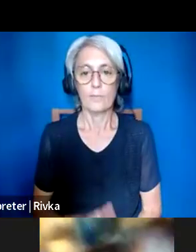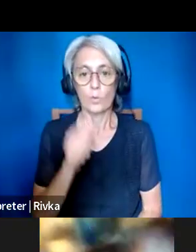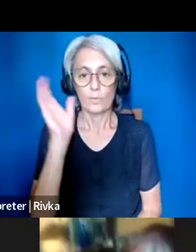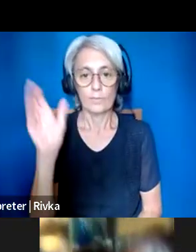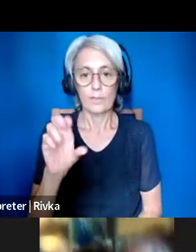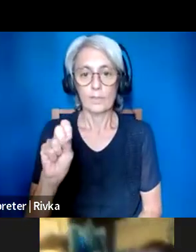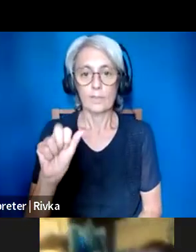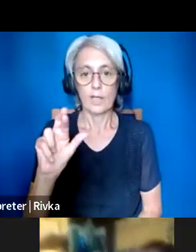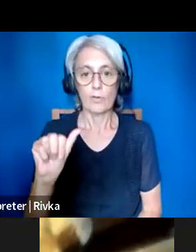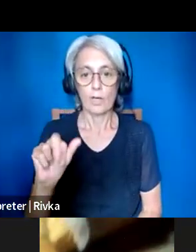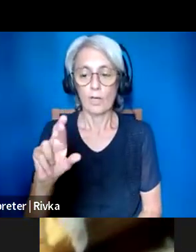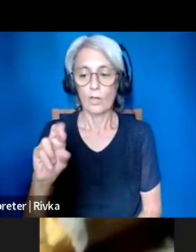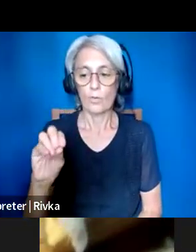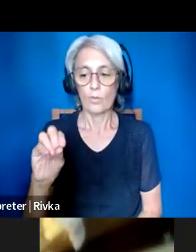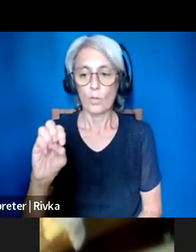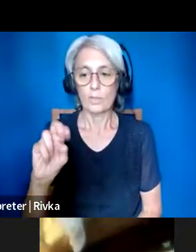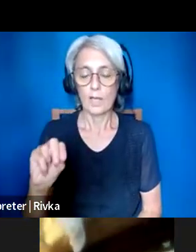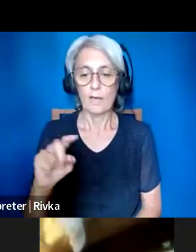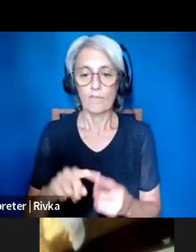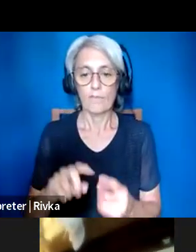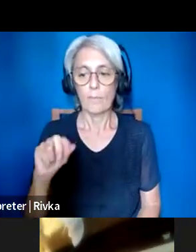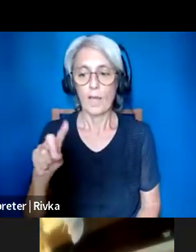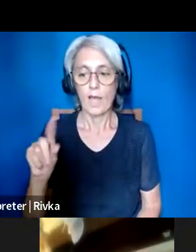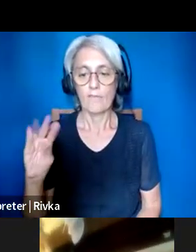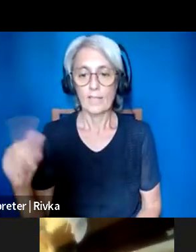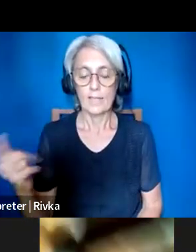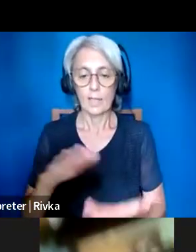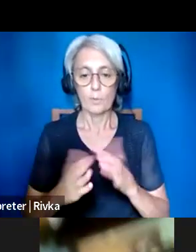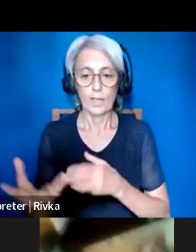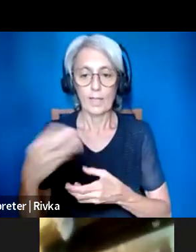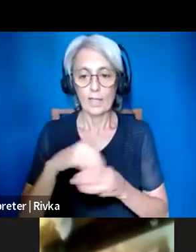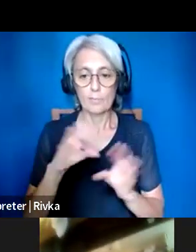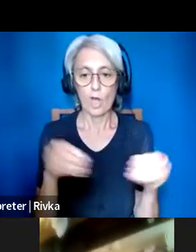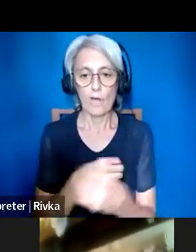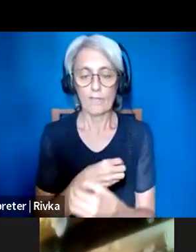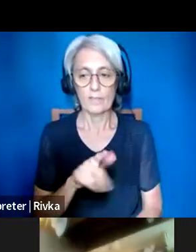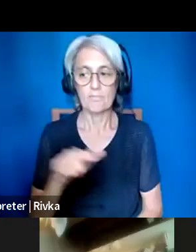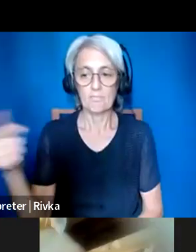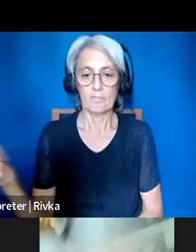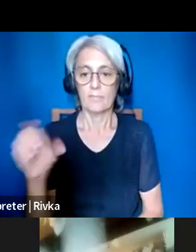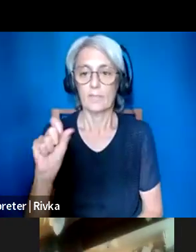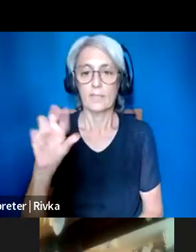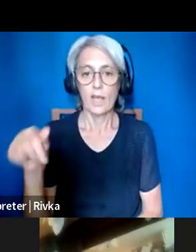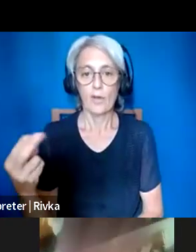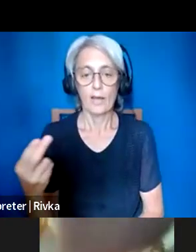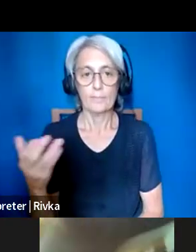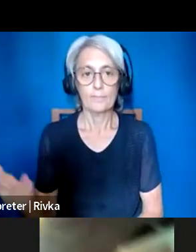Sarah Rosen from the Advancing Community Engagement Office. So go ahead and pass it to Sarah